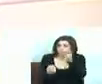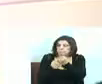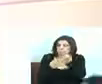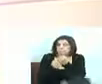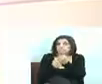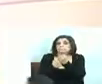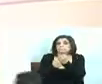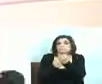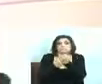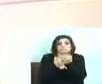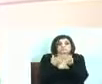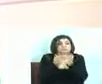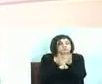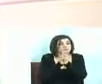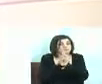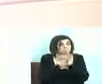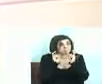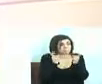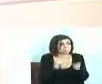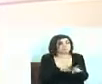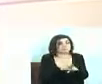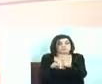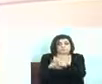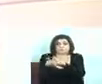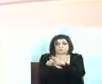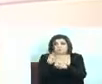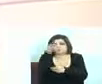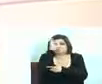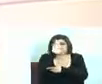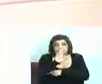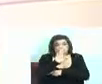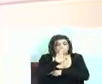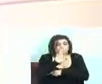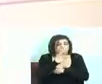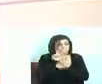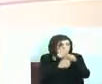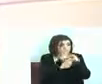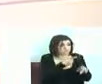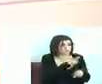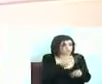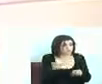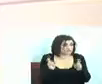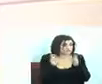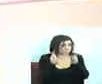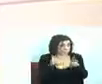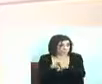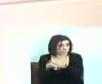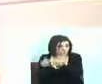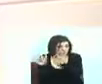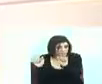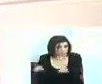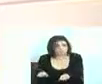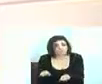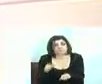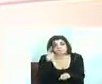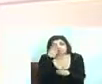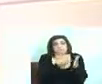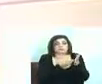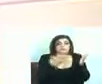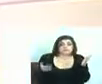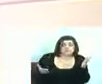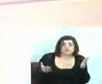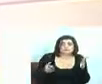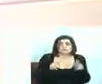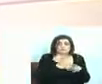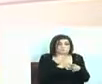And so we ask that you give as God is blessing you, give as you're able, so that we have the resources to be this voice of hope in a